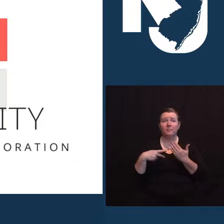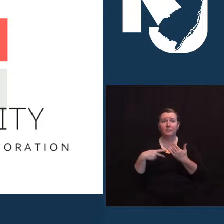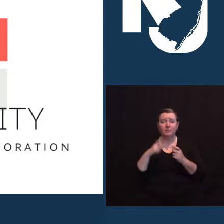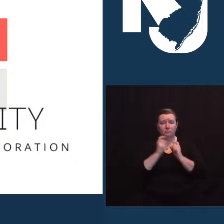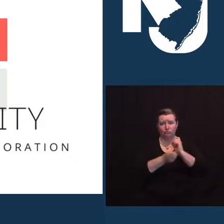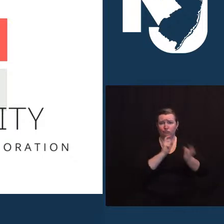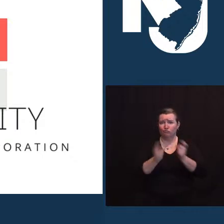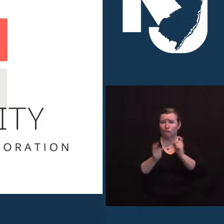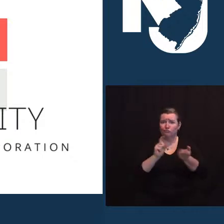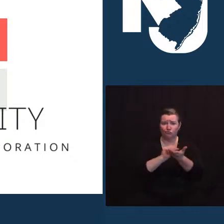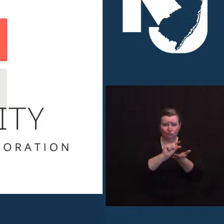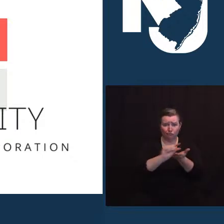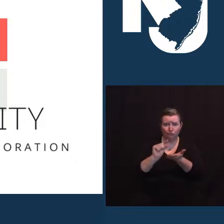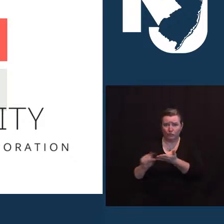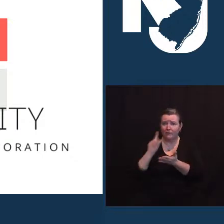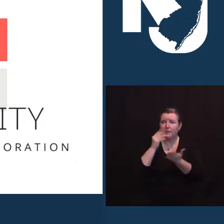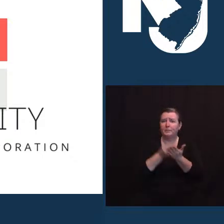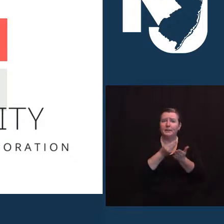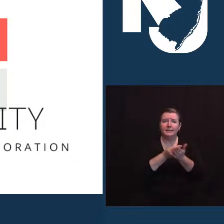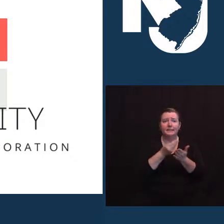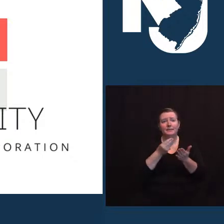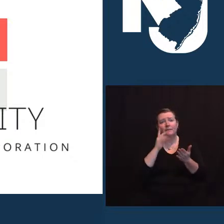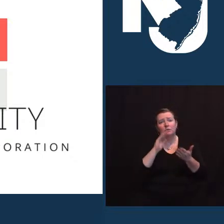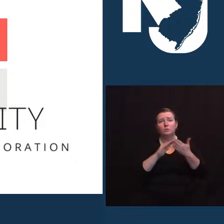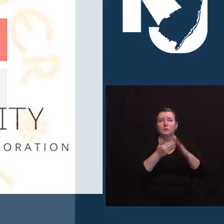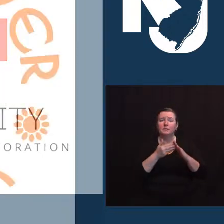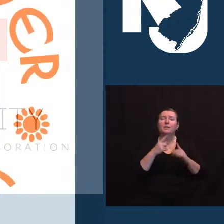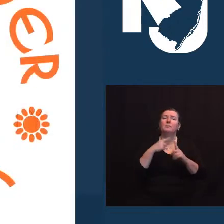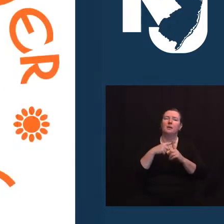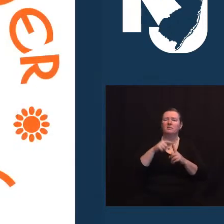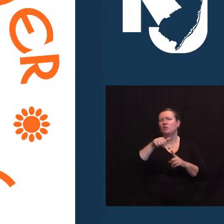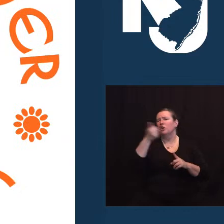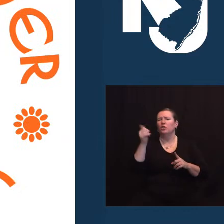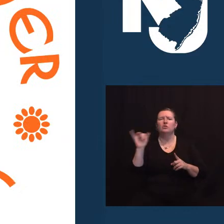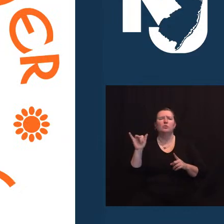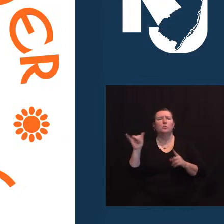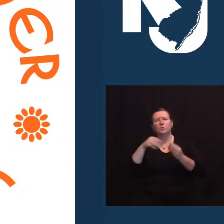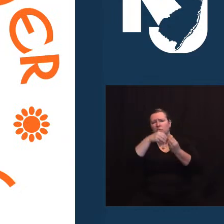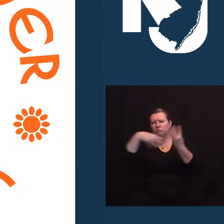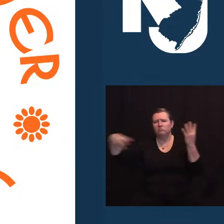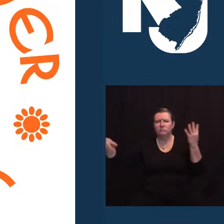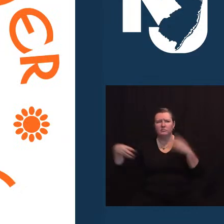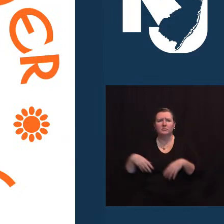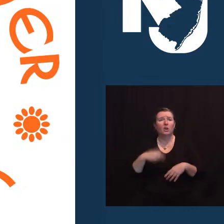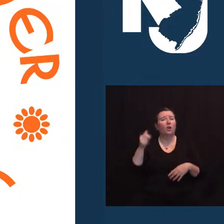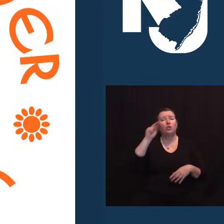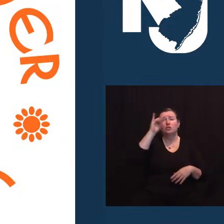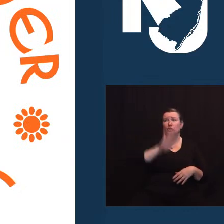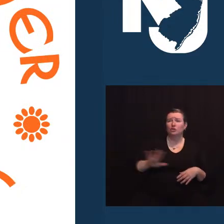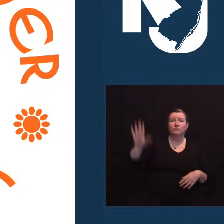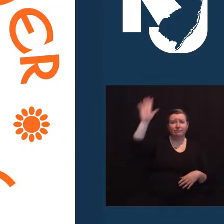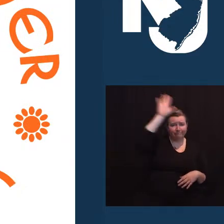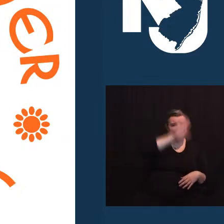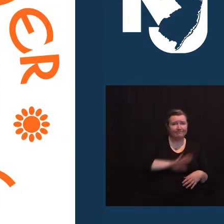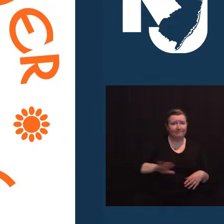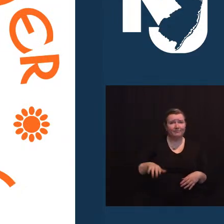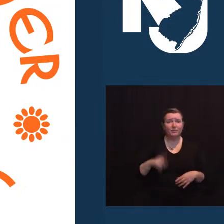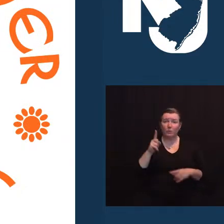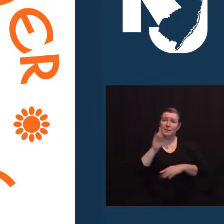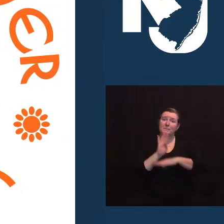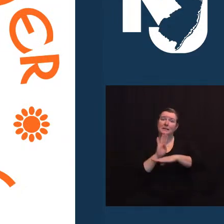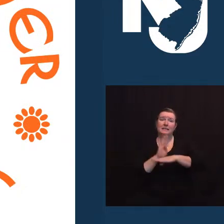and 18 other communities across the state. One of the Millville businesses benefiting from this partnership and grant program